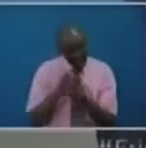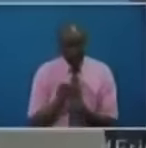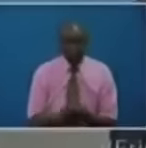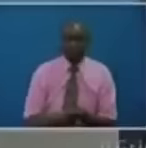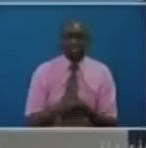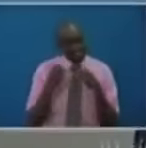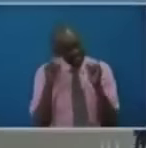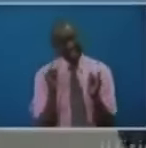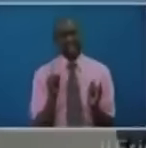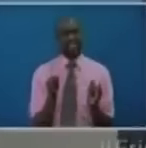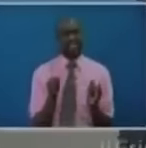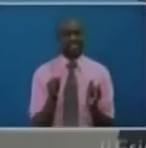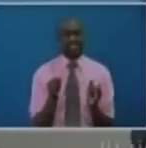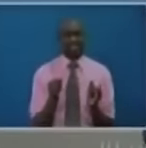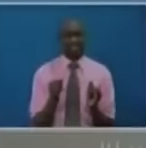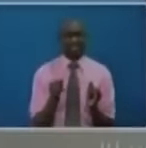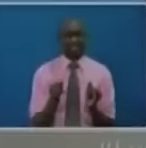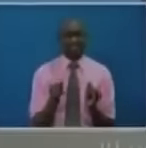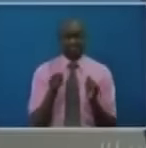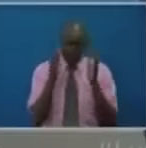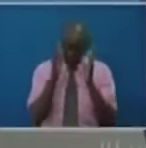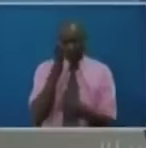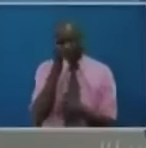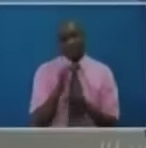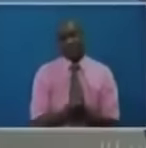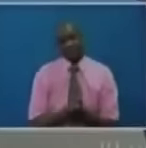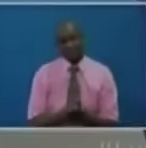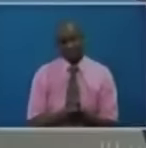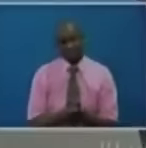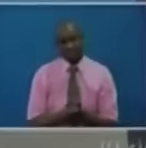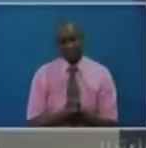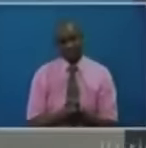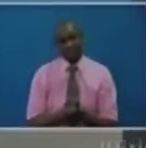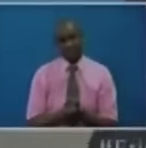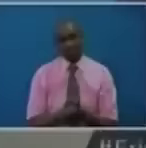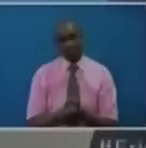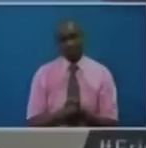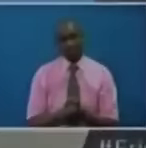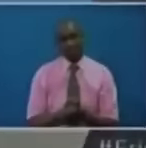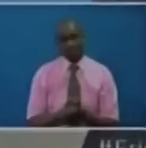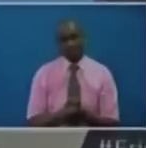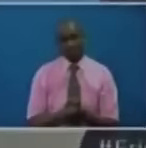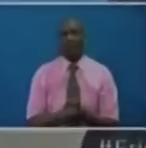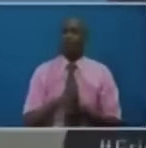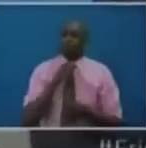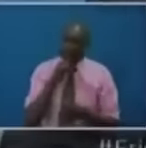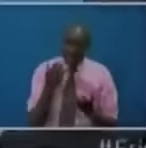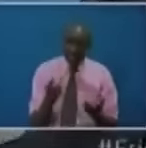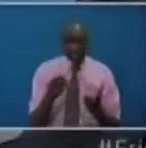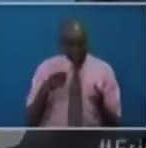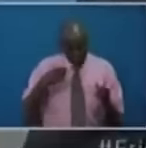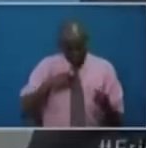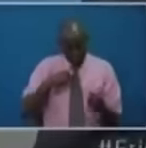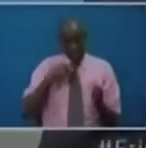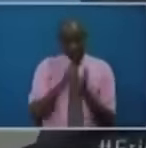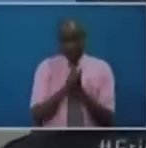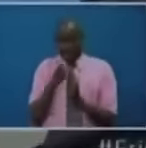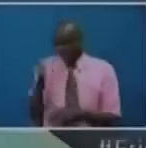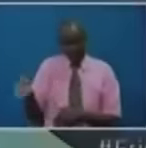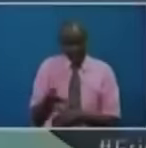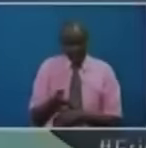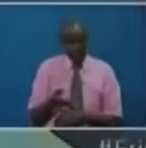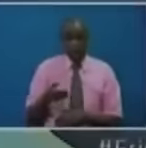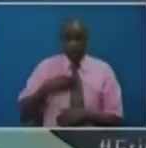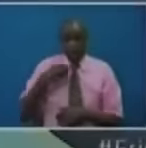least somebody behind you. Okay. I'm trying to, because a man, me and Jugus, we are